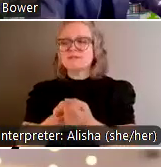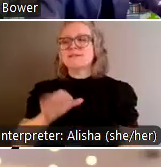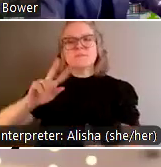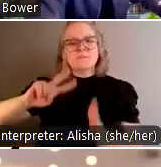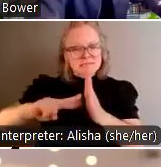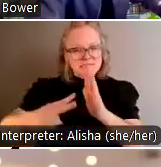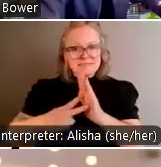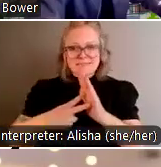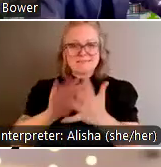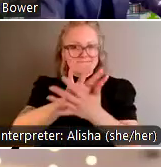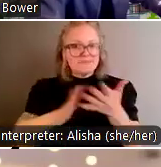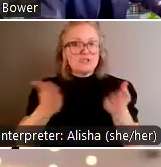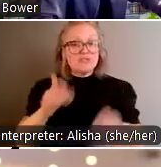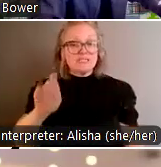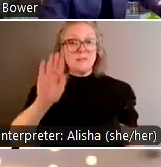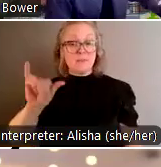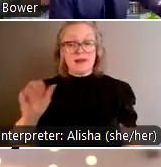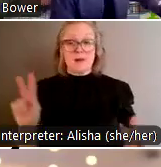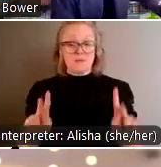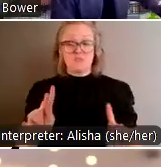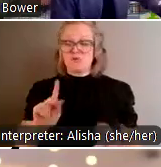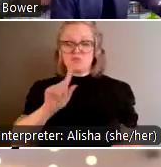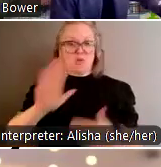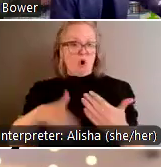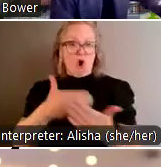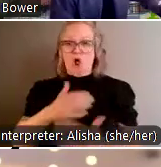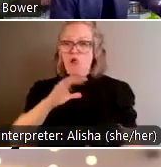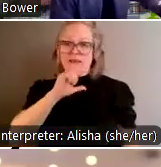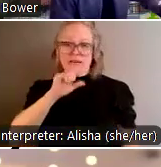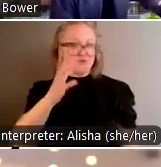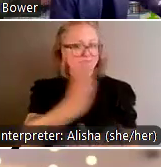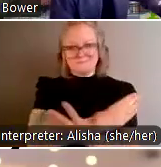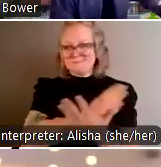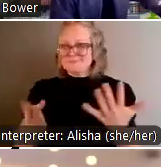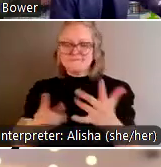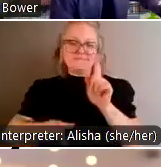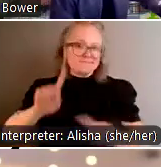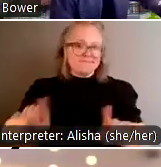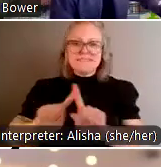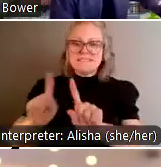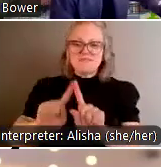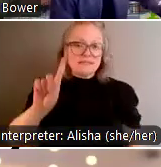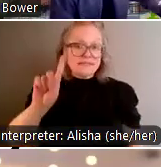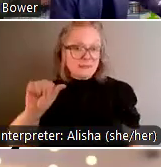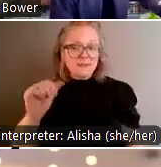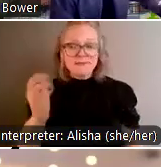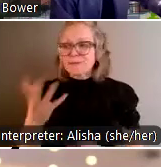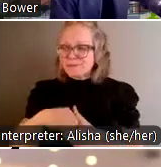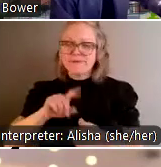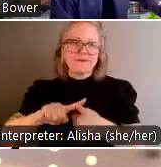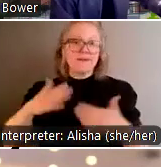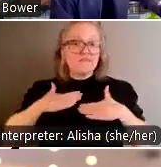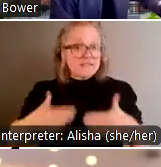that are needed by individuals of all ages with different types of disabilities. This can include, physical,